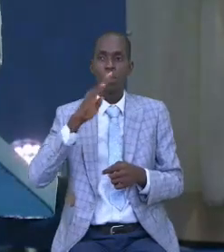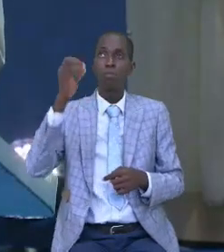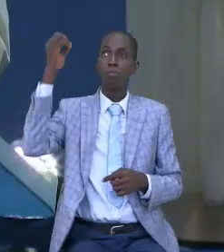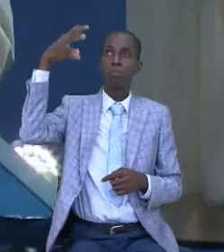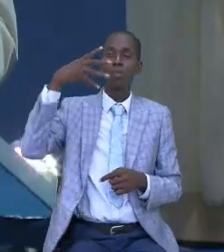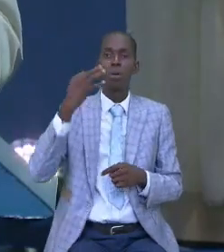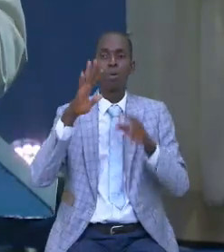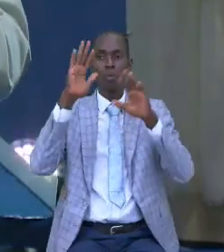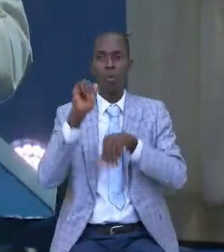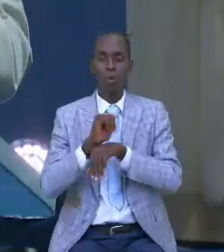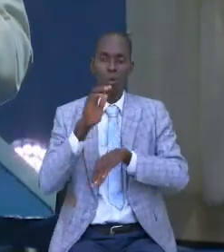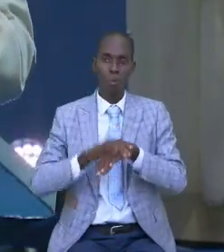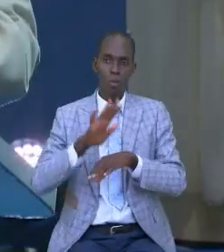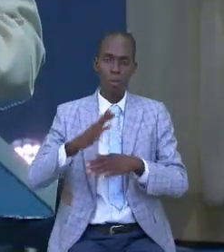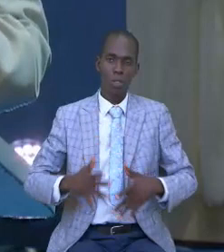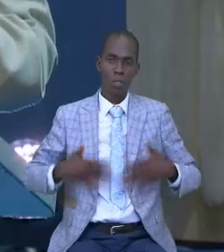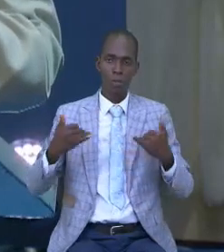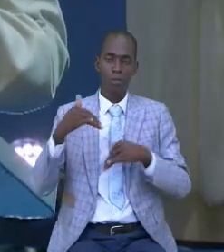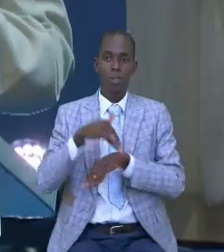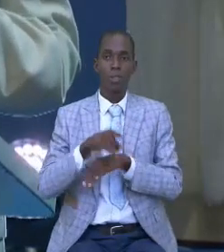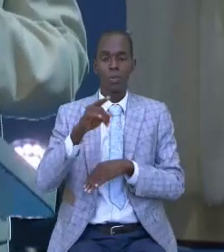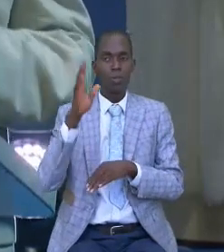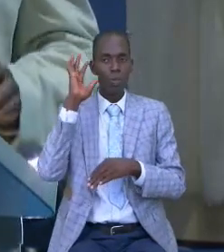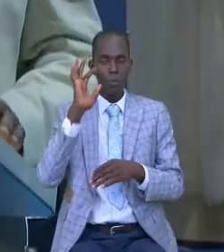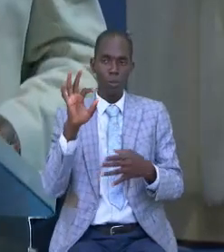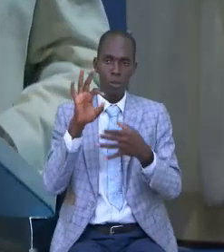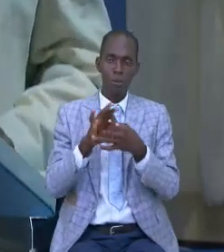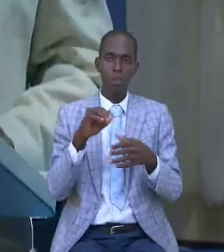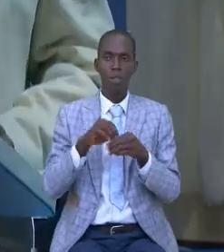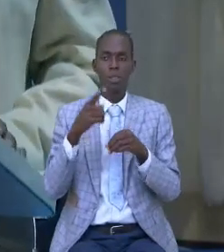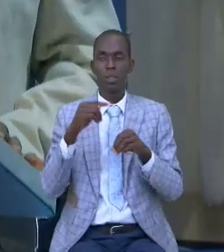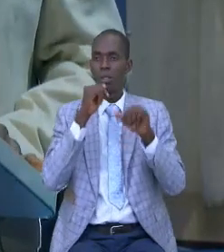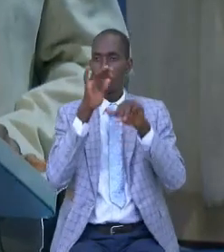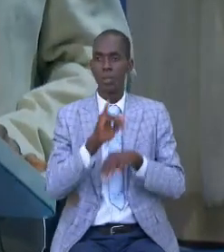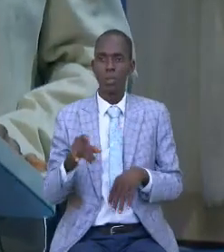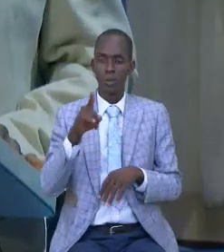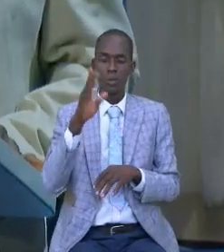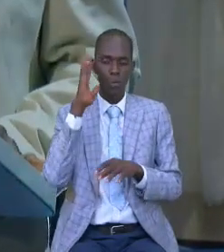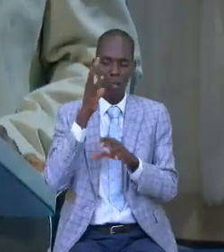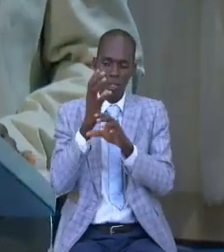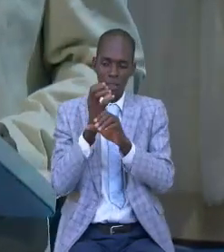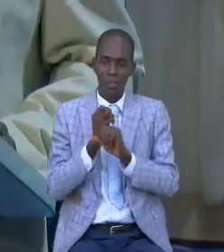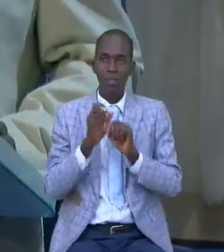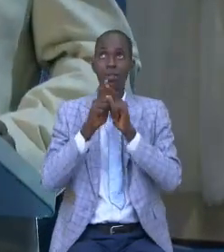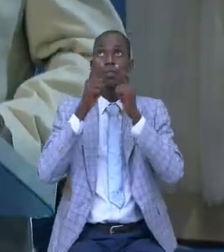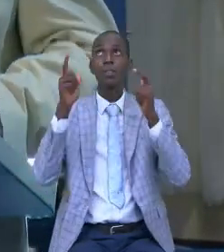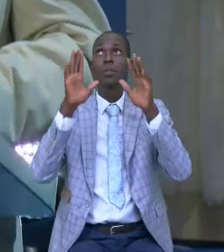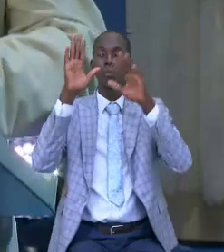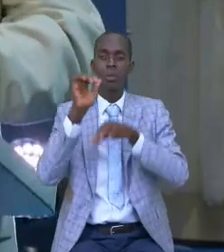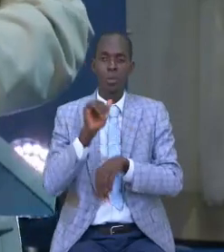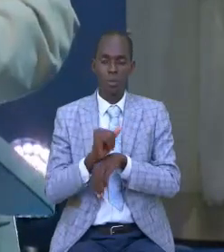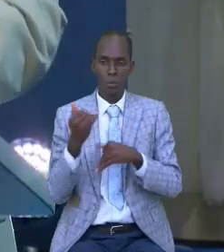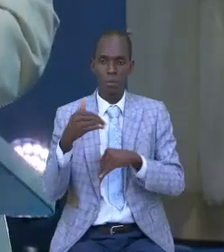tonight. You will be partakers of this blessing. You will receive great miracles.